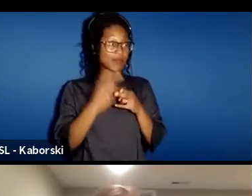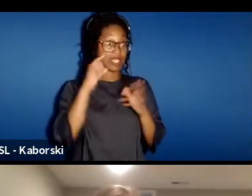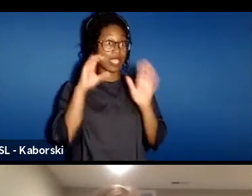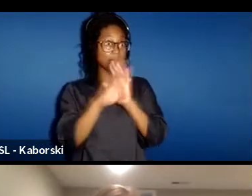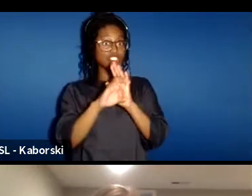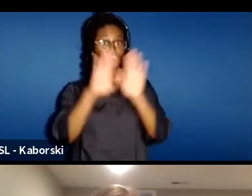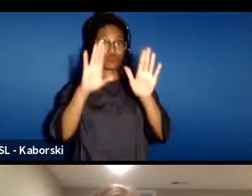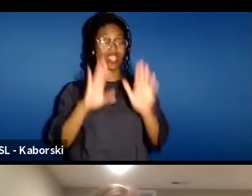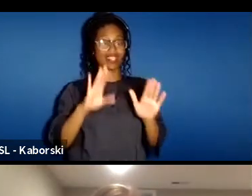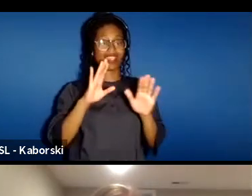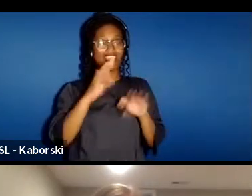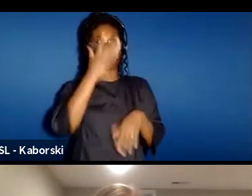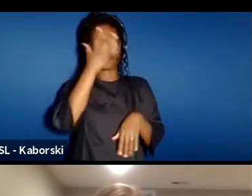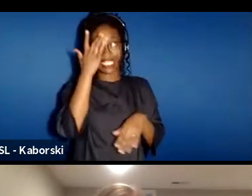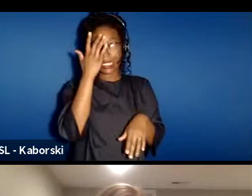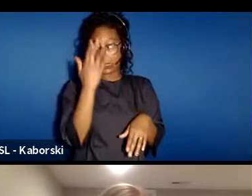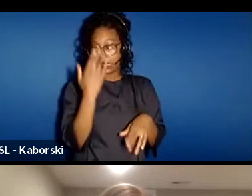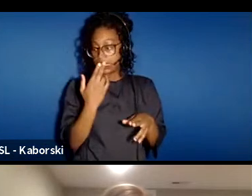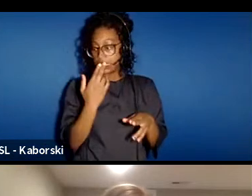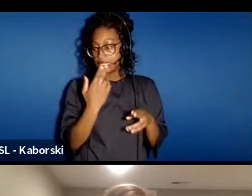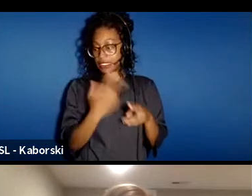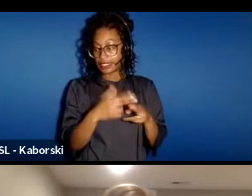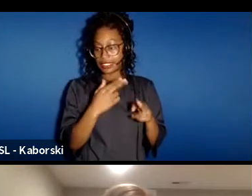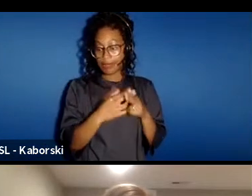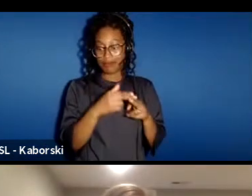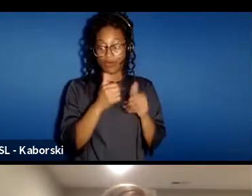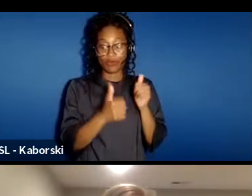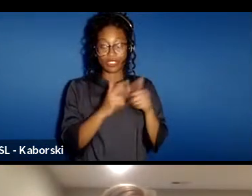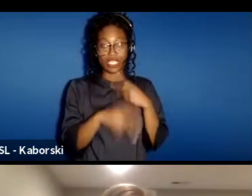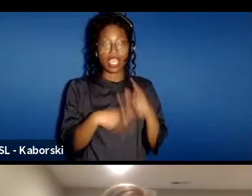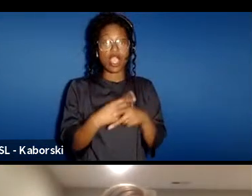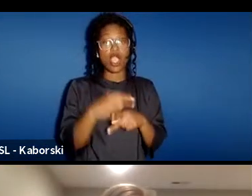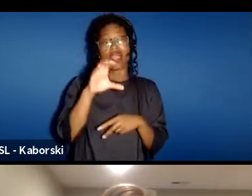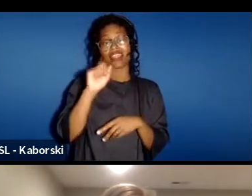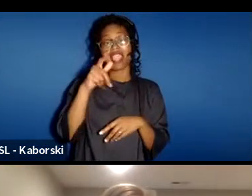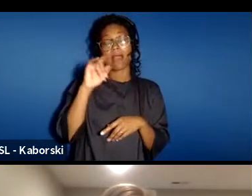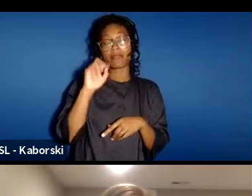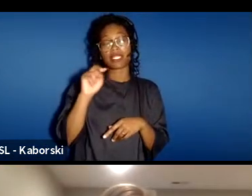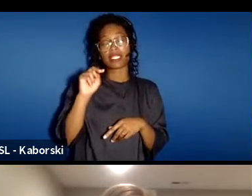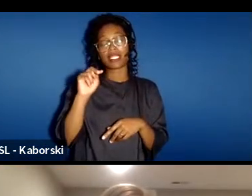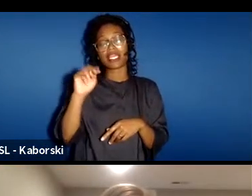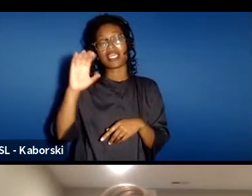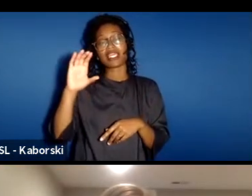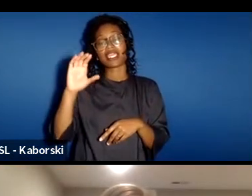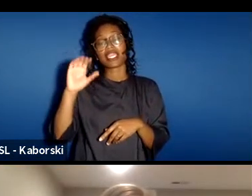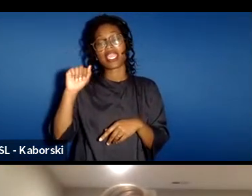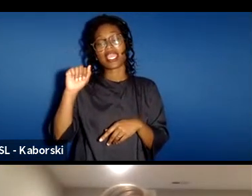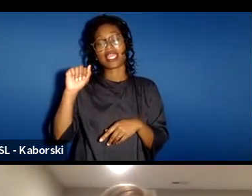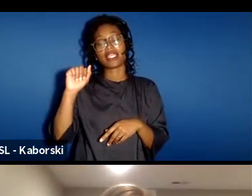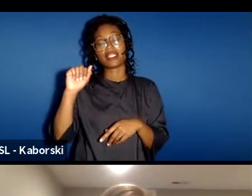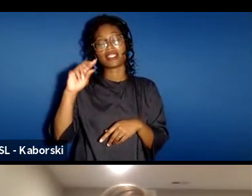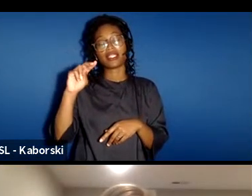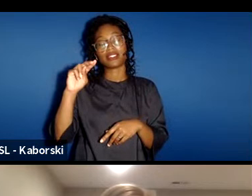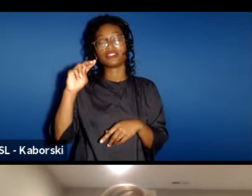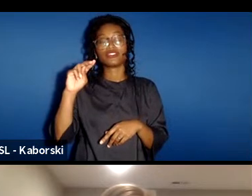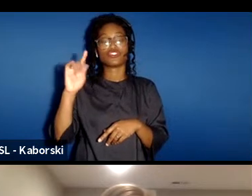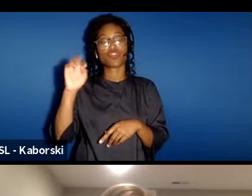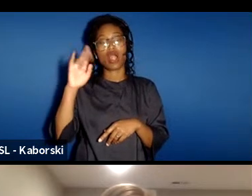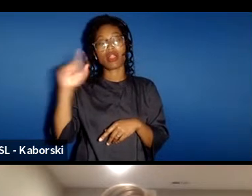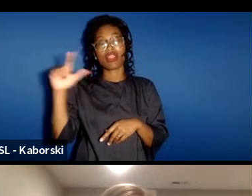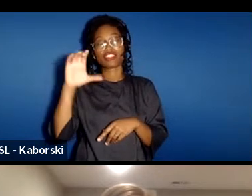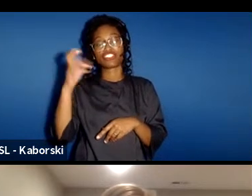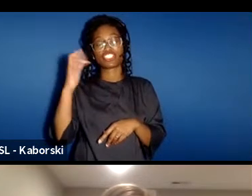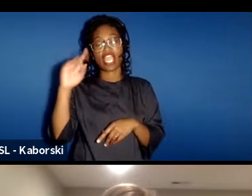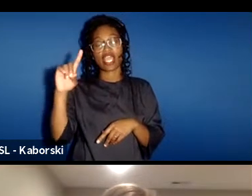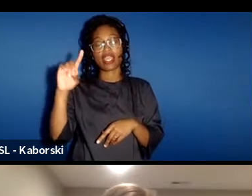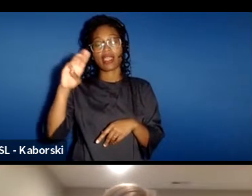great. And I also like Kevin Cantrell and Chad Michael's studio. But those guys